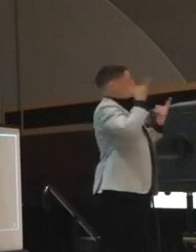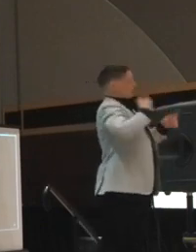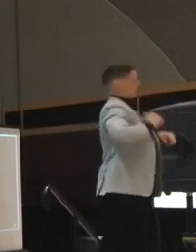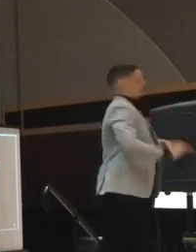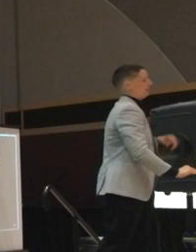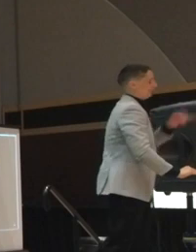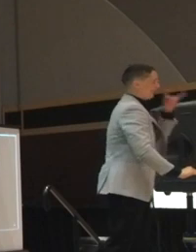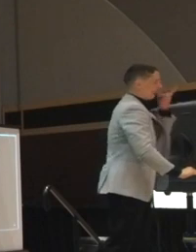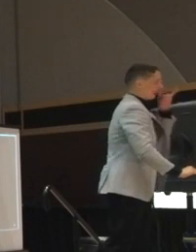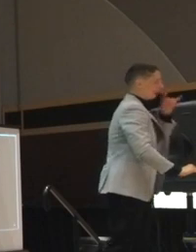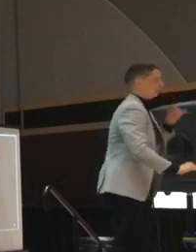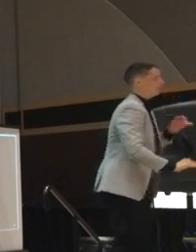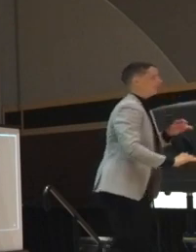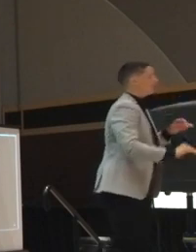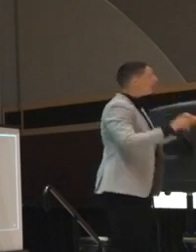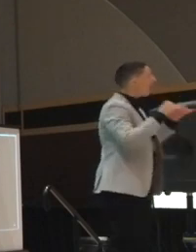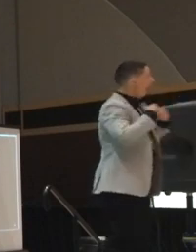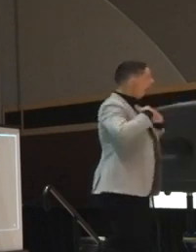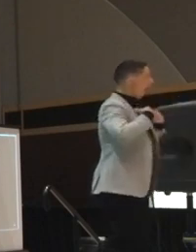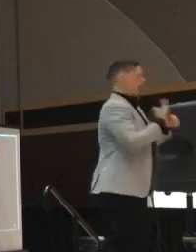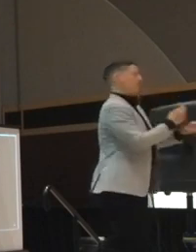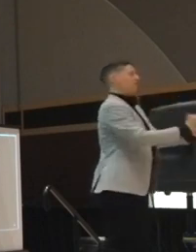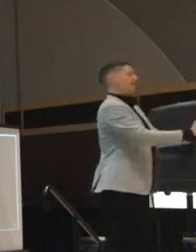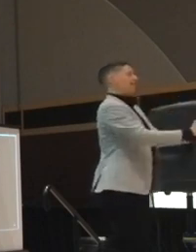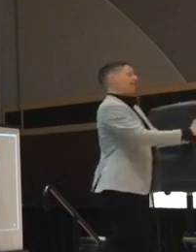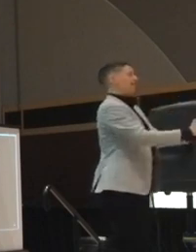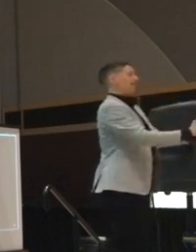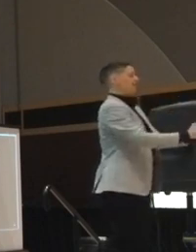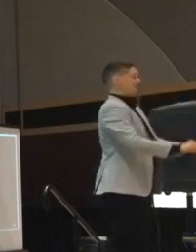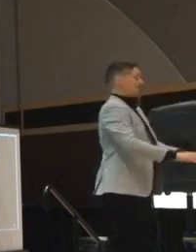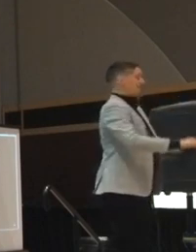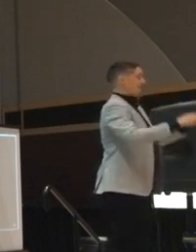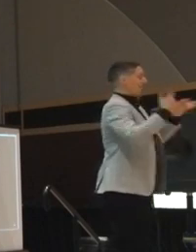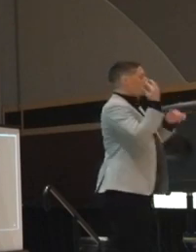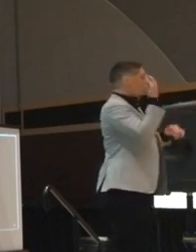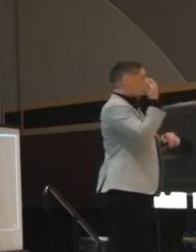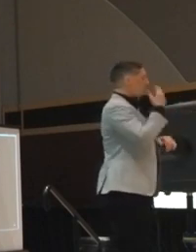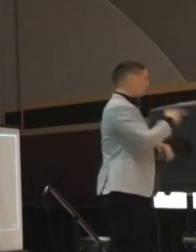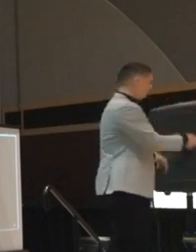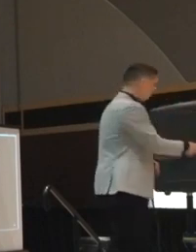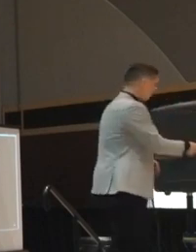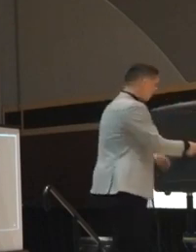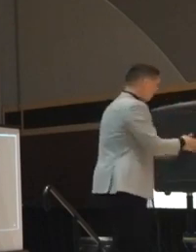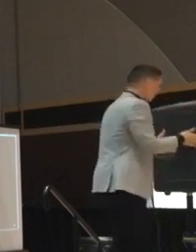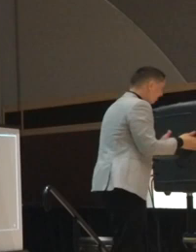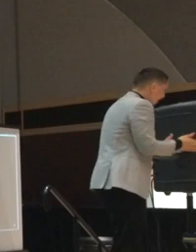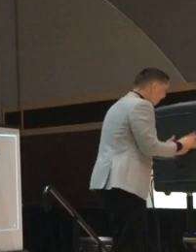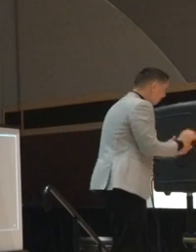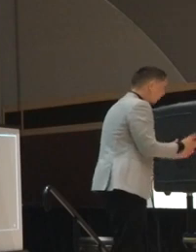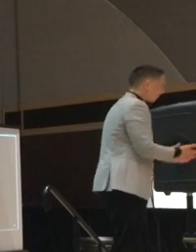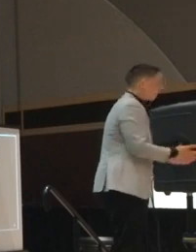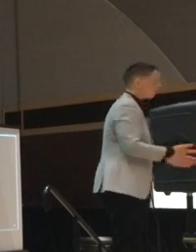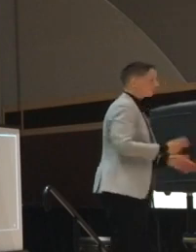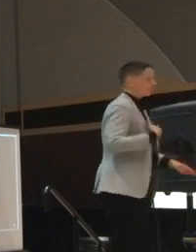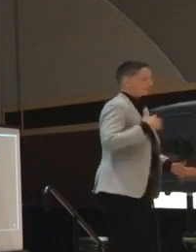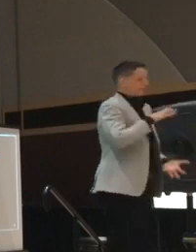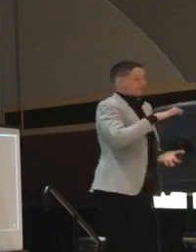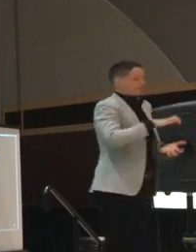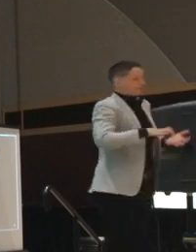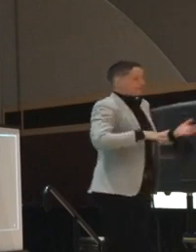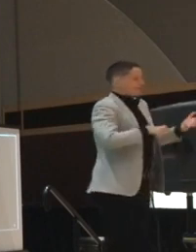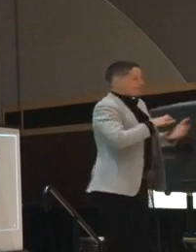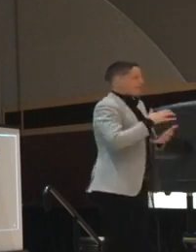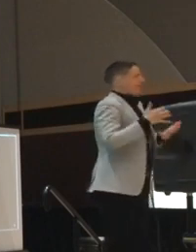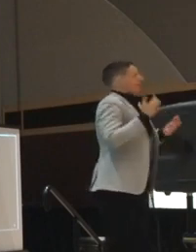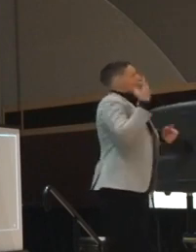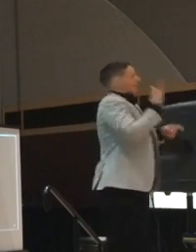I sorted them by size. But that didn't work when a dachshund came into the neighborhood. So now I had to figure out, what